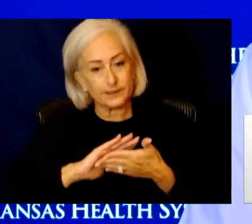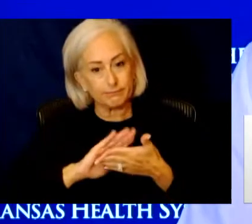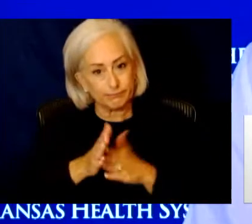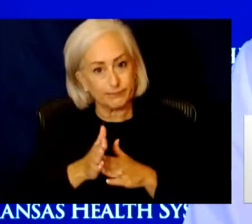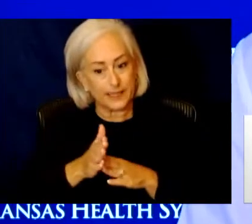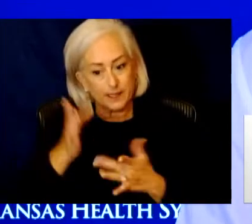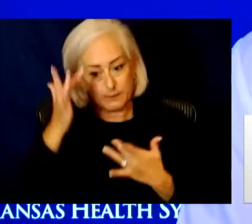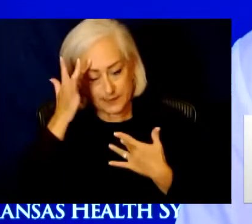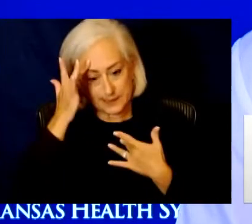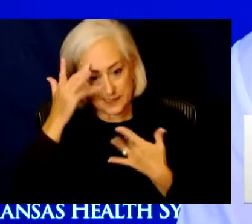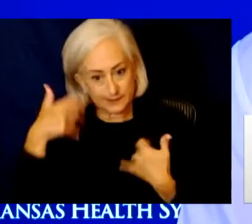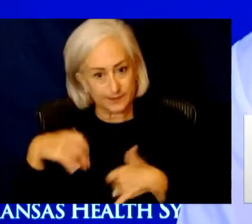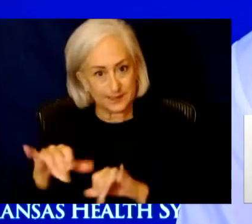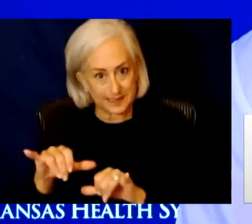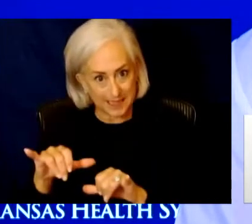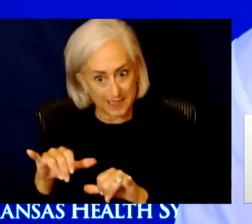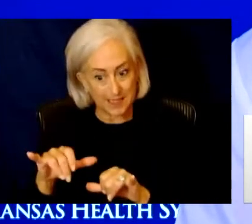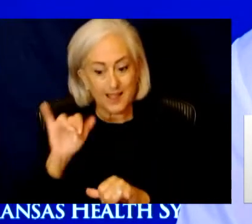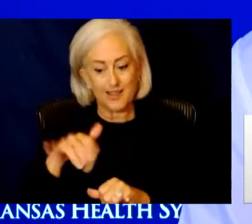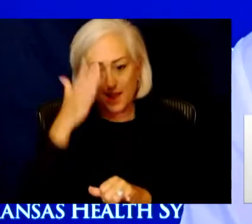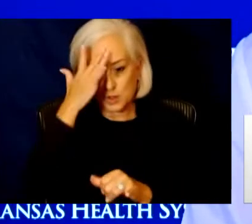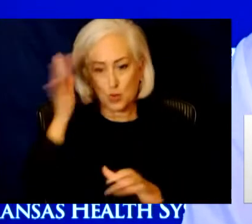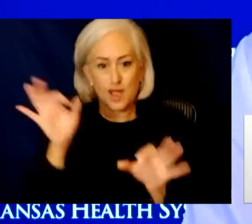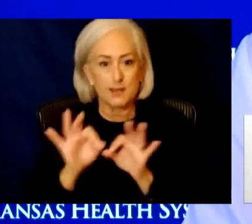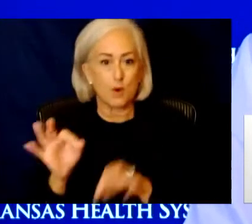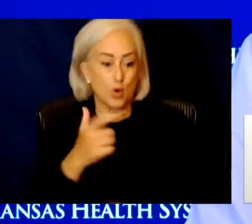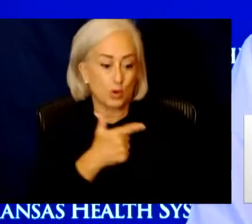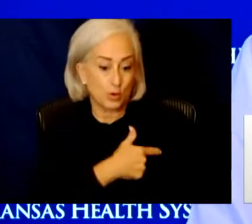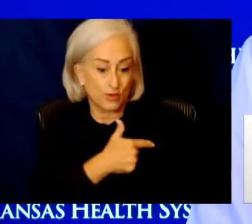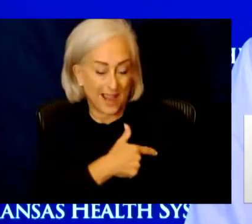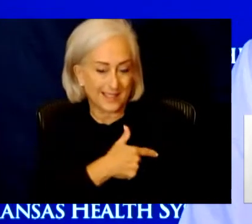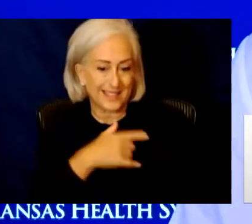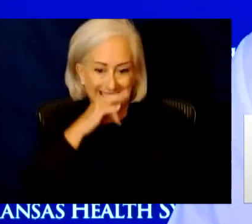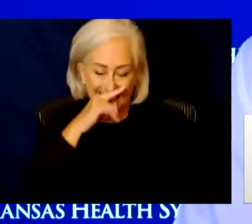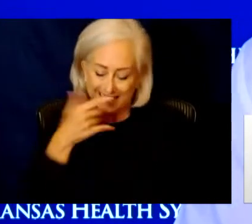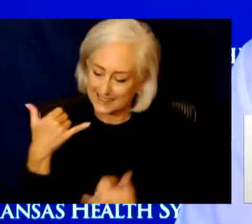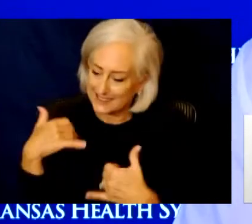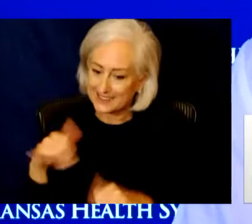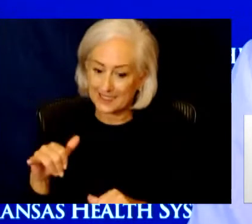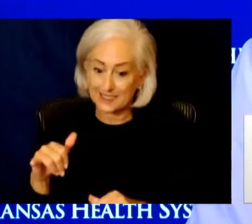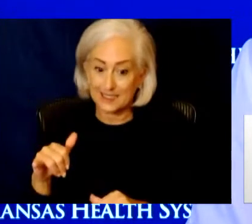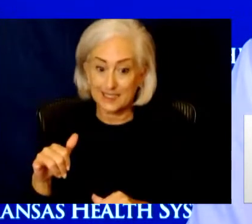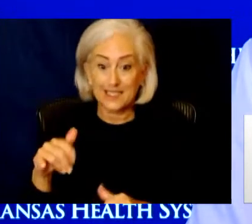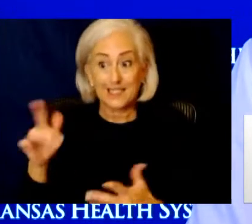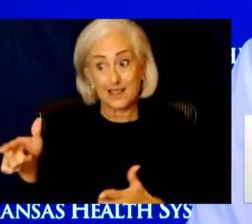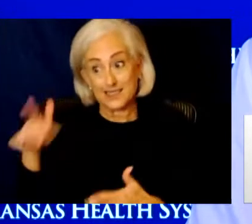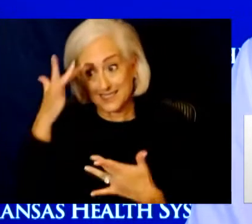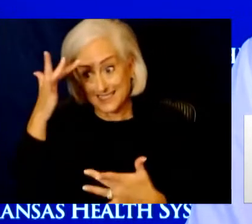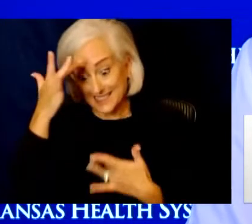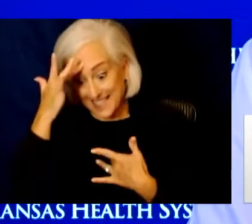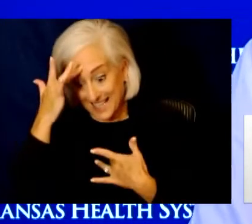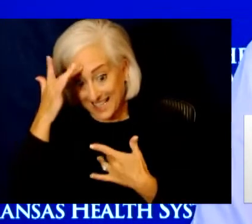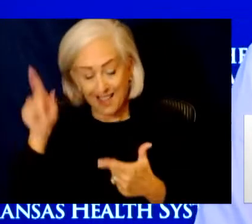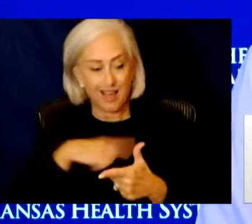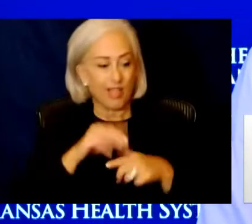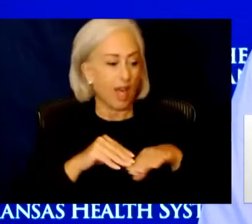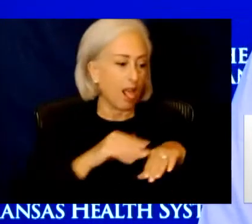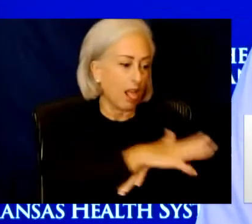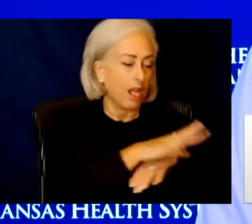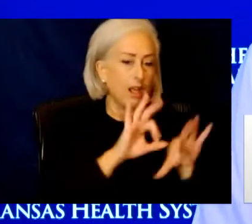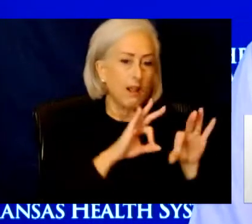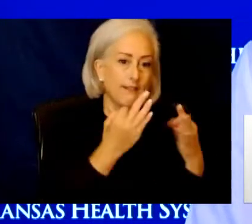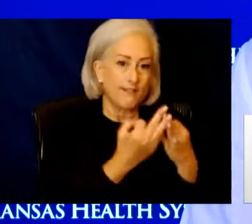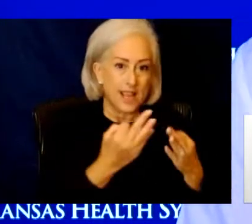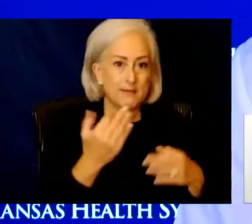kids bring it home to caregivers or family members at home, that's extremely important. But also for the people in the school, those adults in the